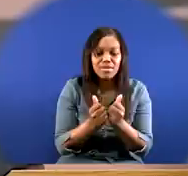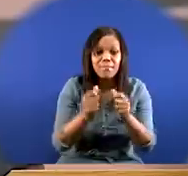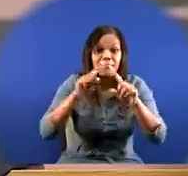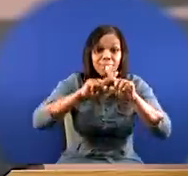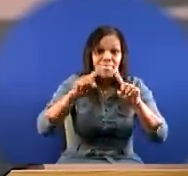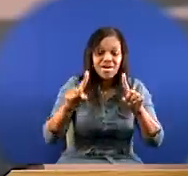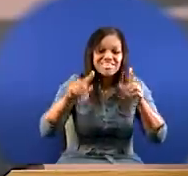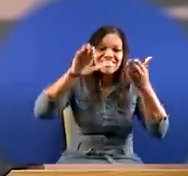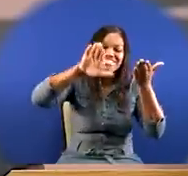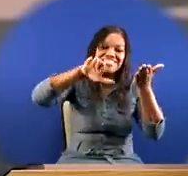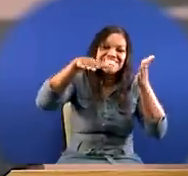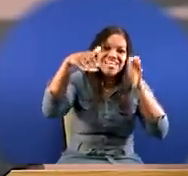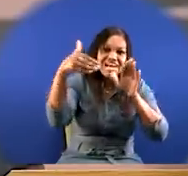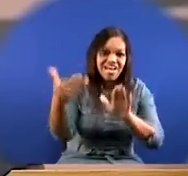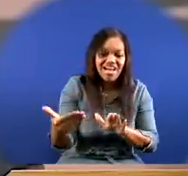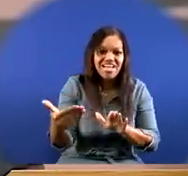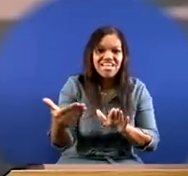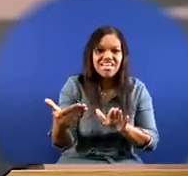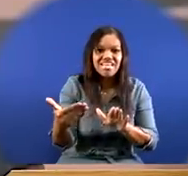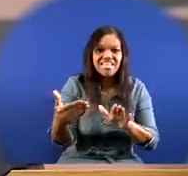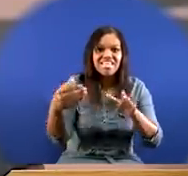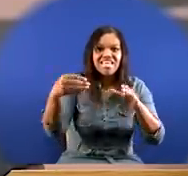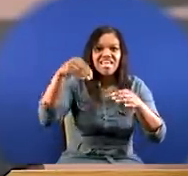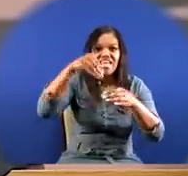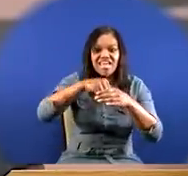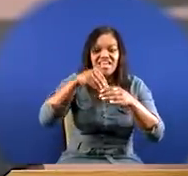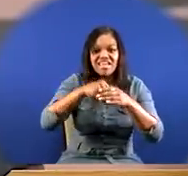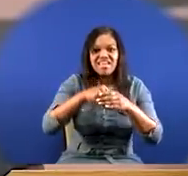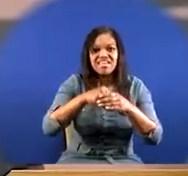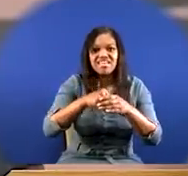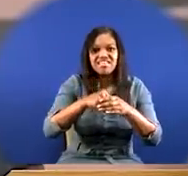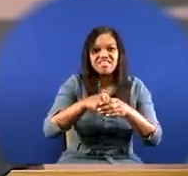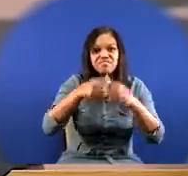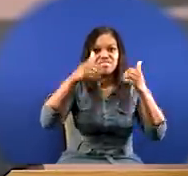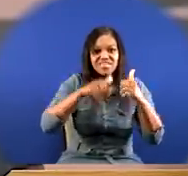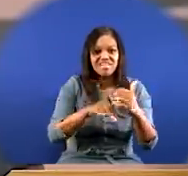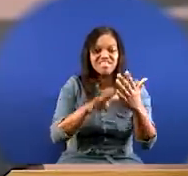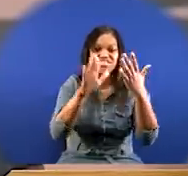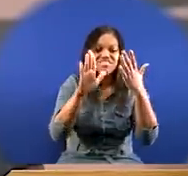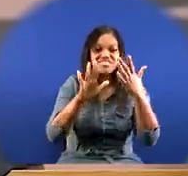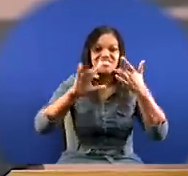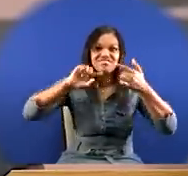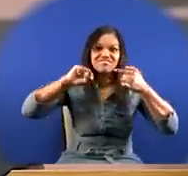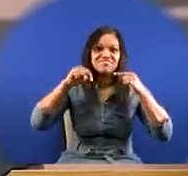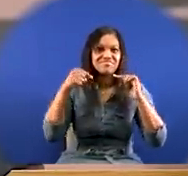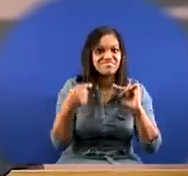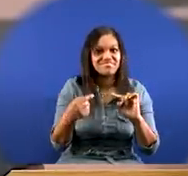but he is dying while in possession of his own faculties.